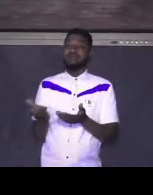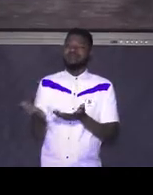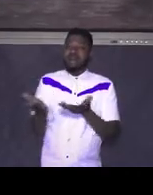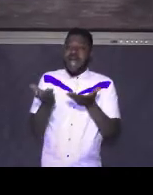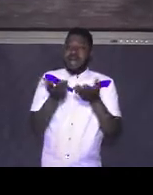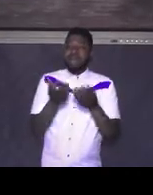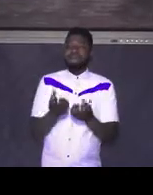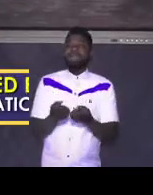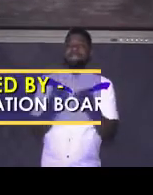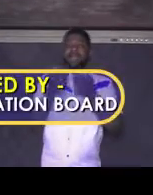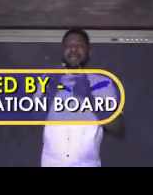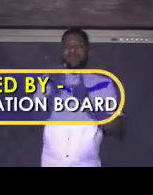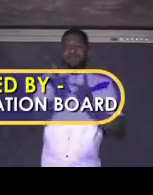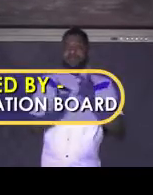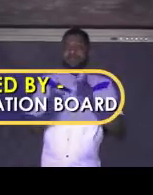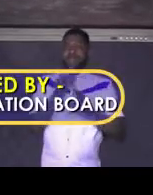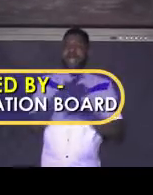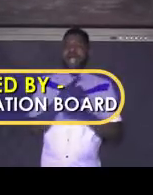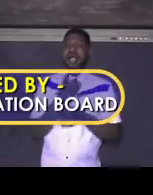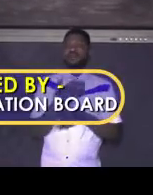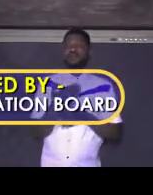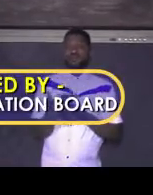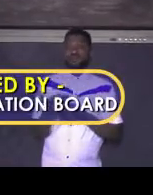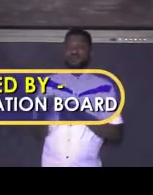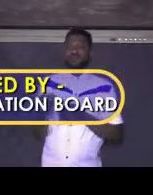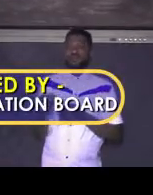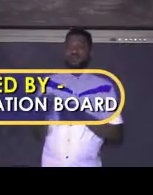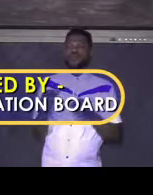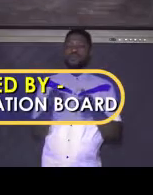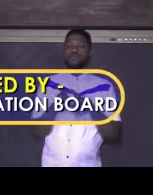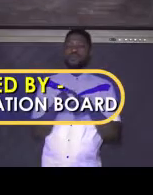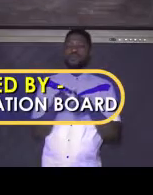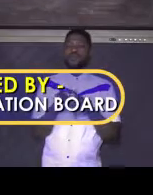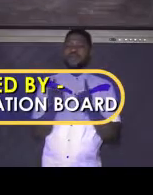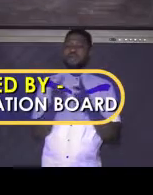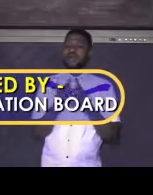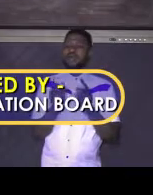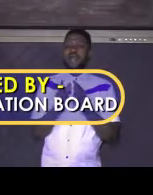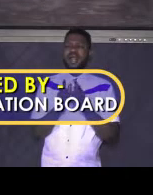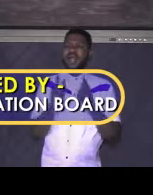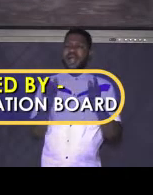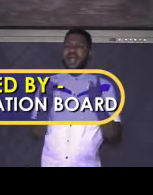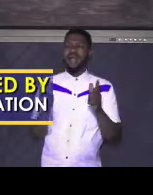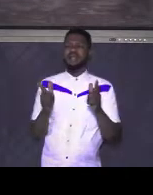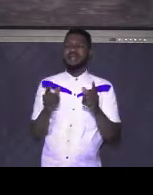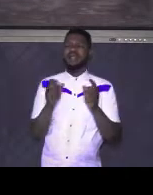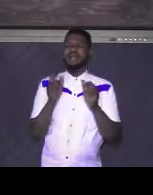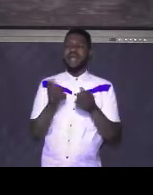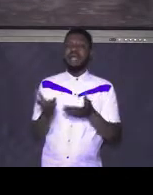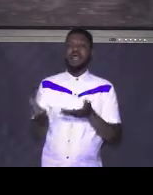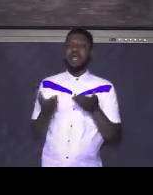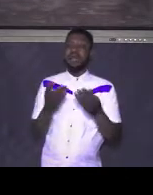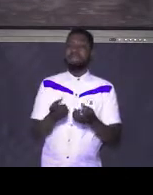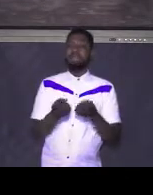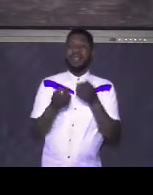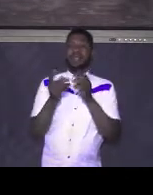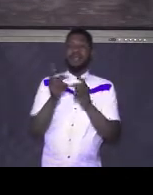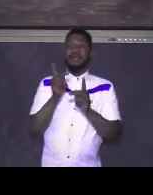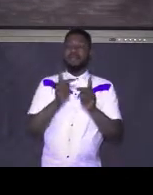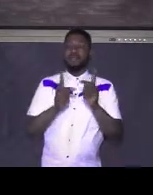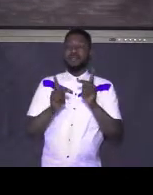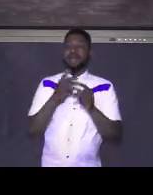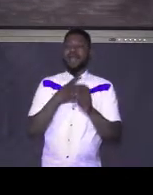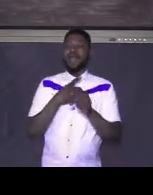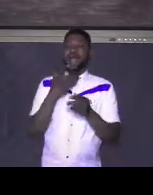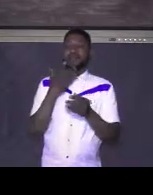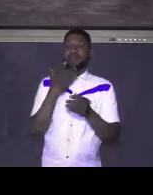can carry many passengers and goods. So very large, can carry many